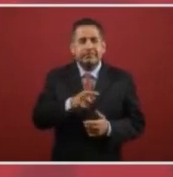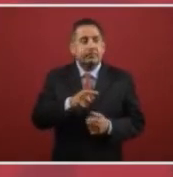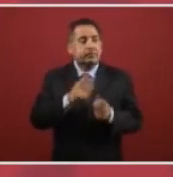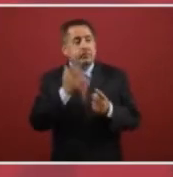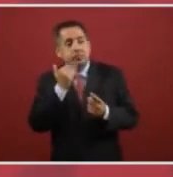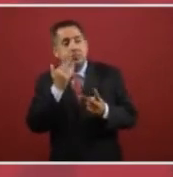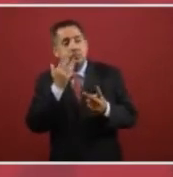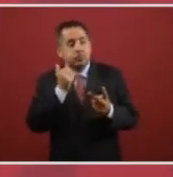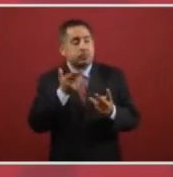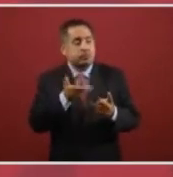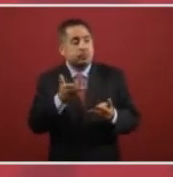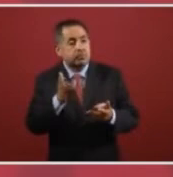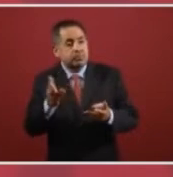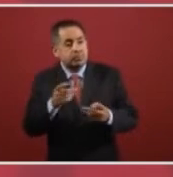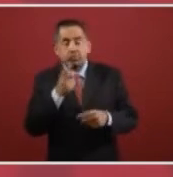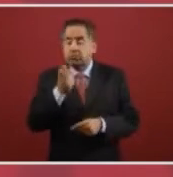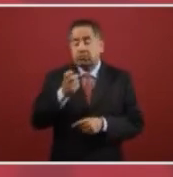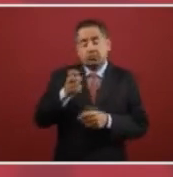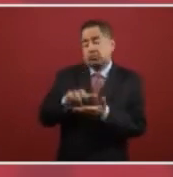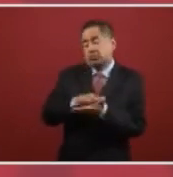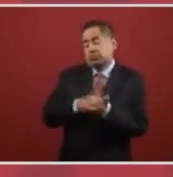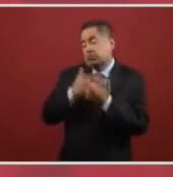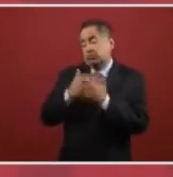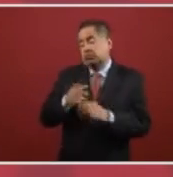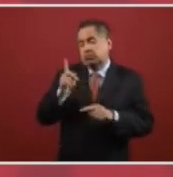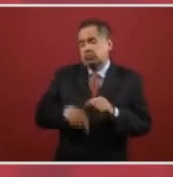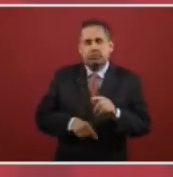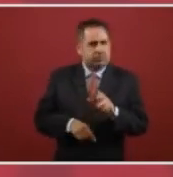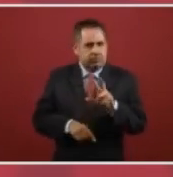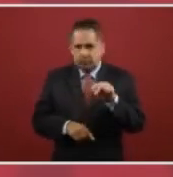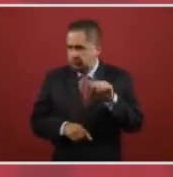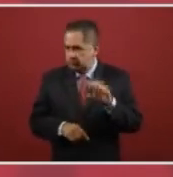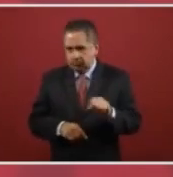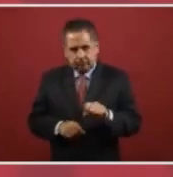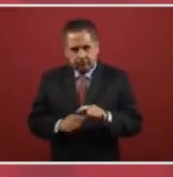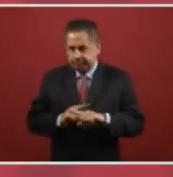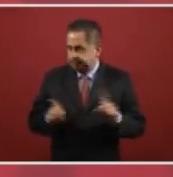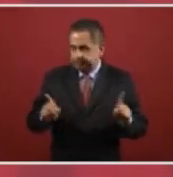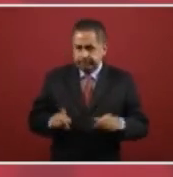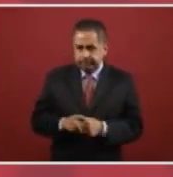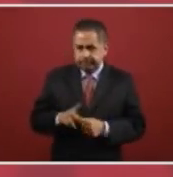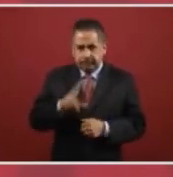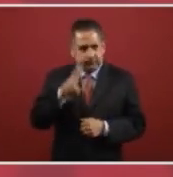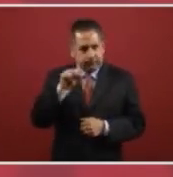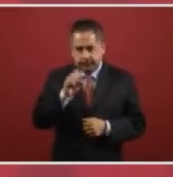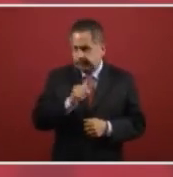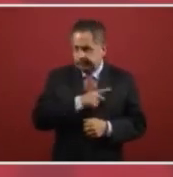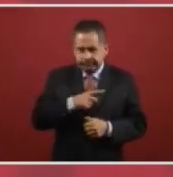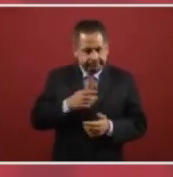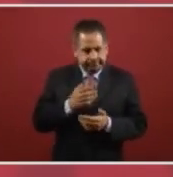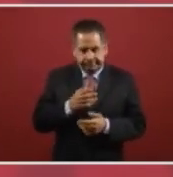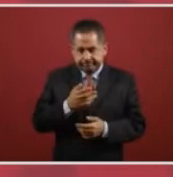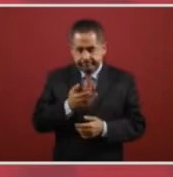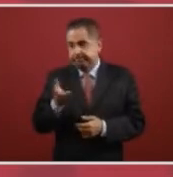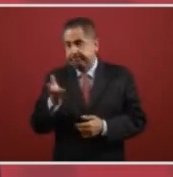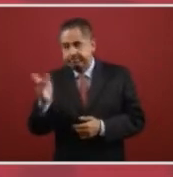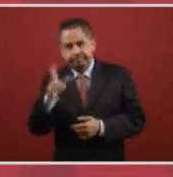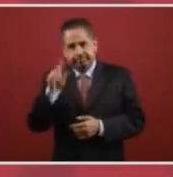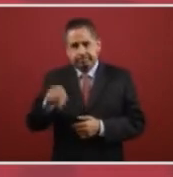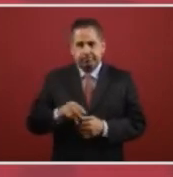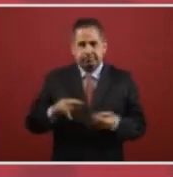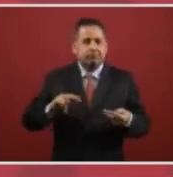So it has nothing to do with letting people go their jobs. It has nothing to do with